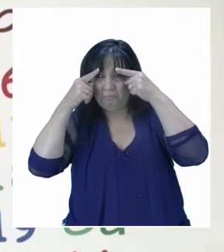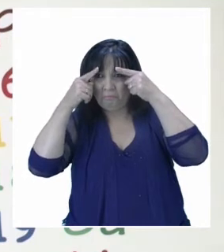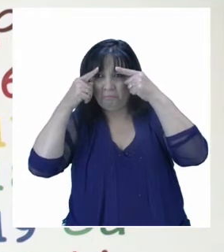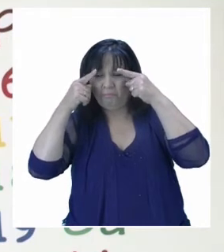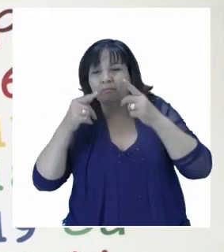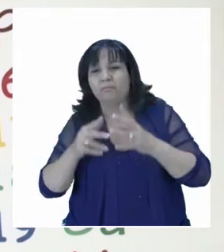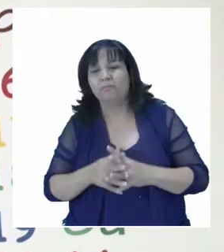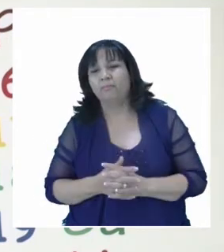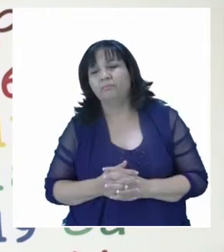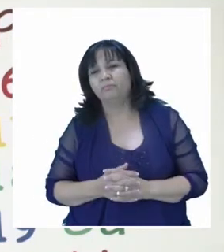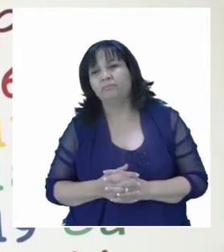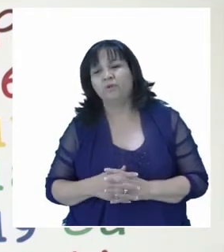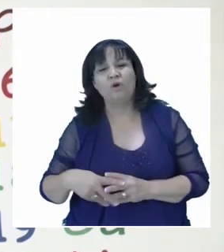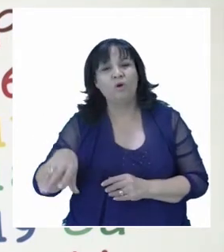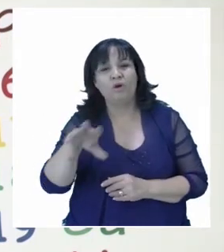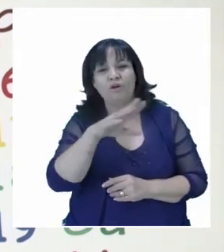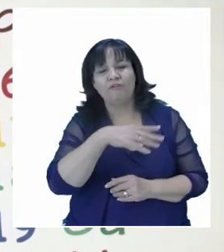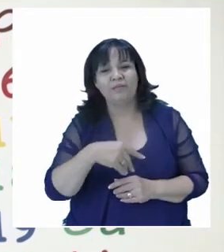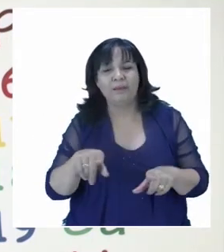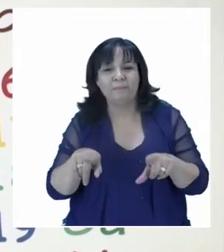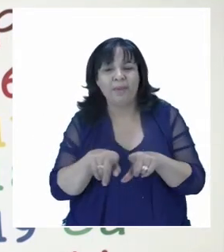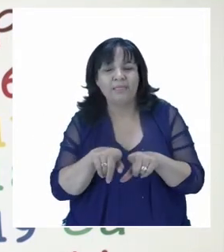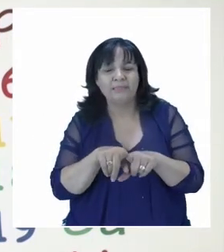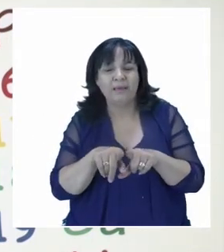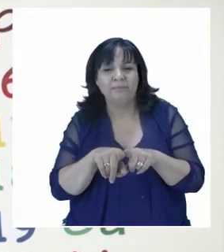a sad face.